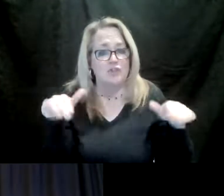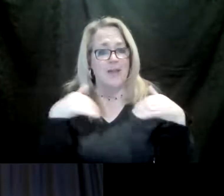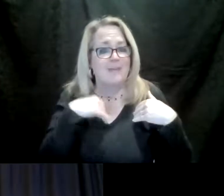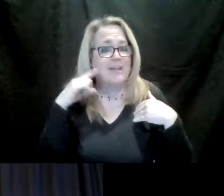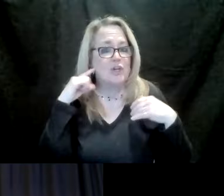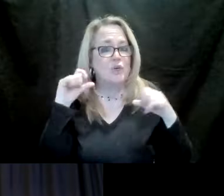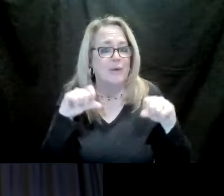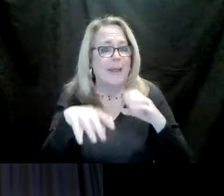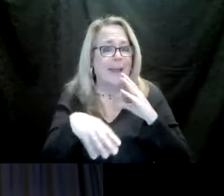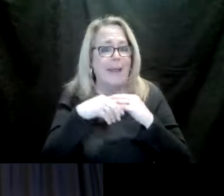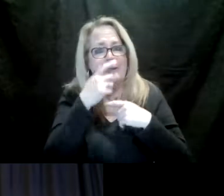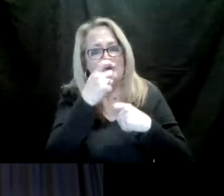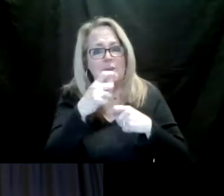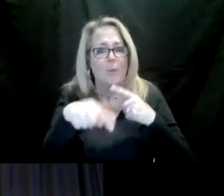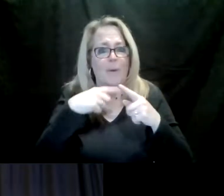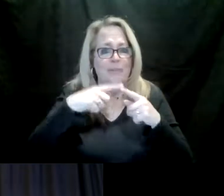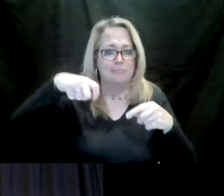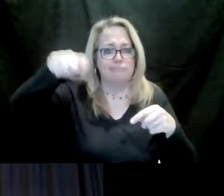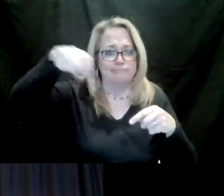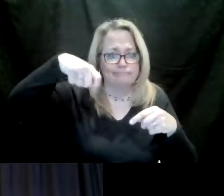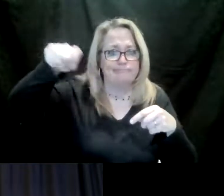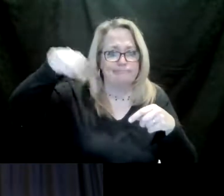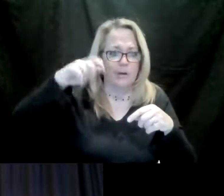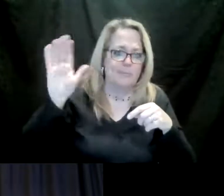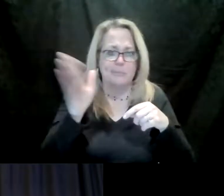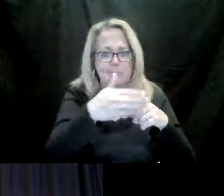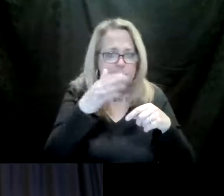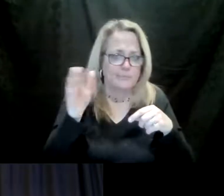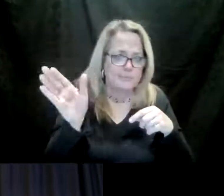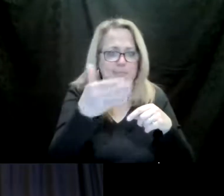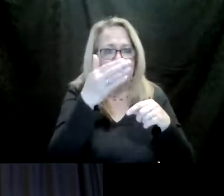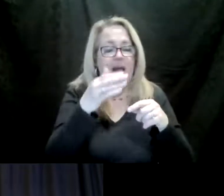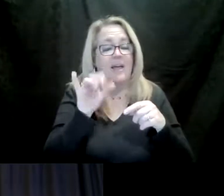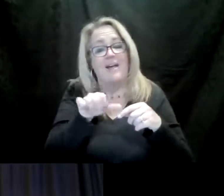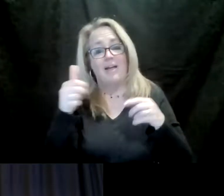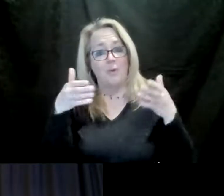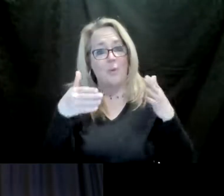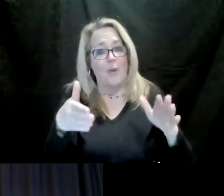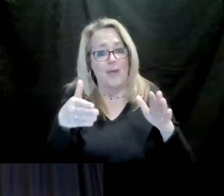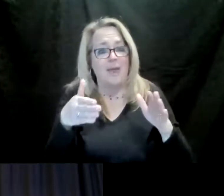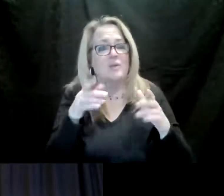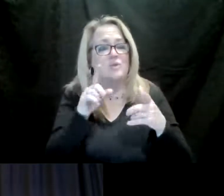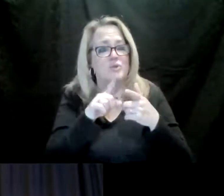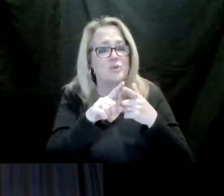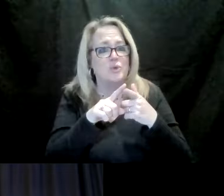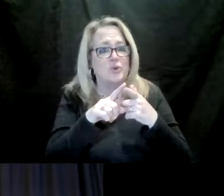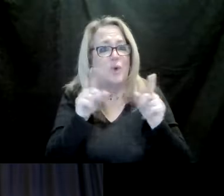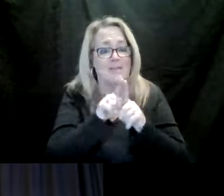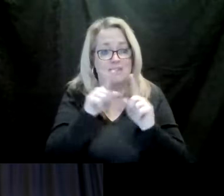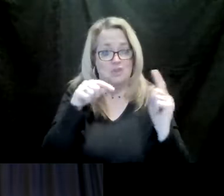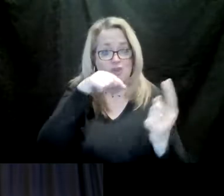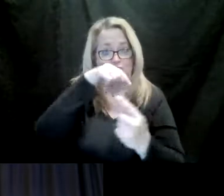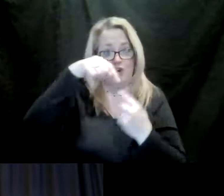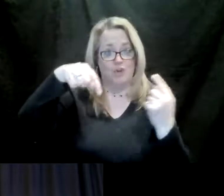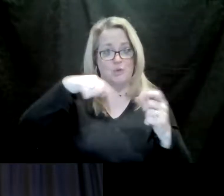little interest when they're batting it and that type of thing. And this one is another way to kind of, and as it turns around,